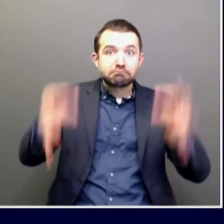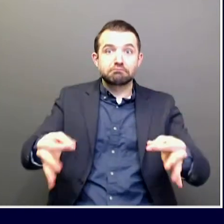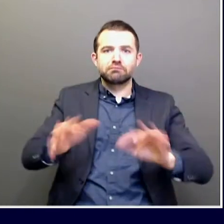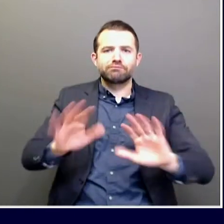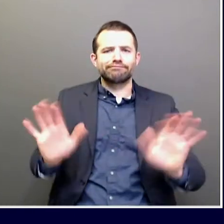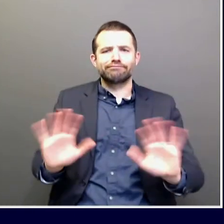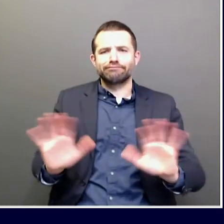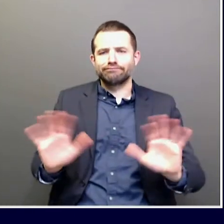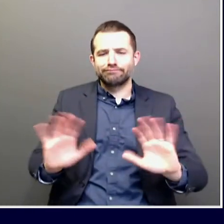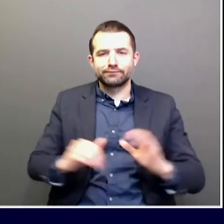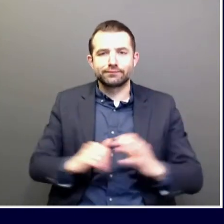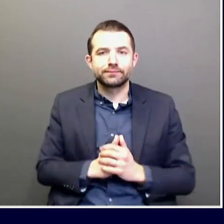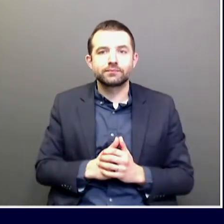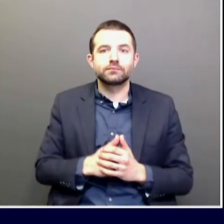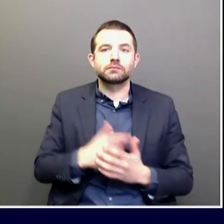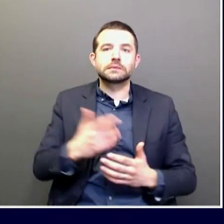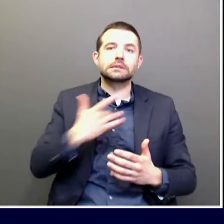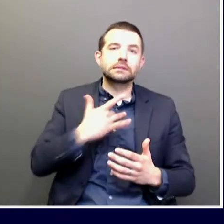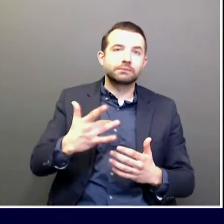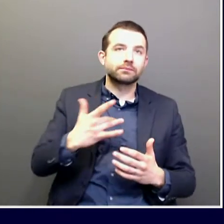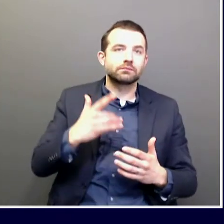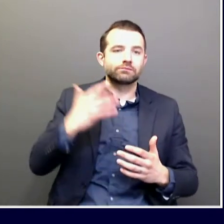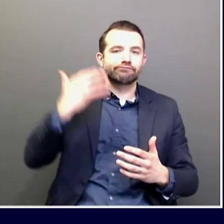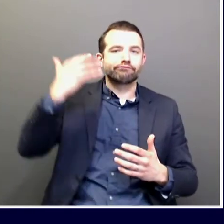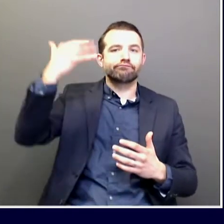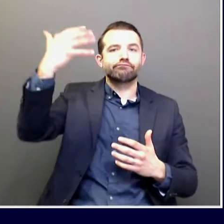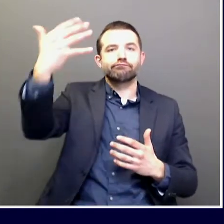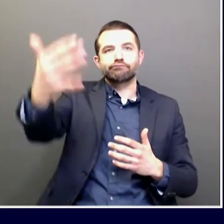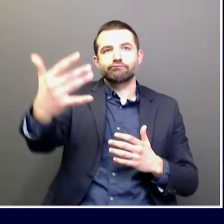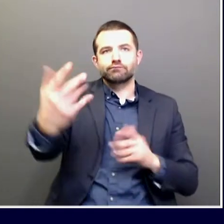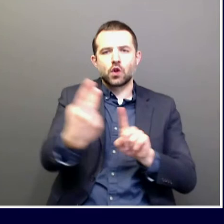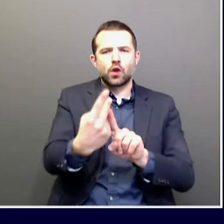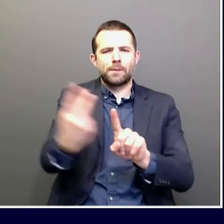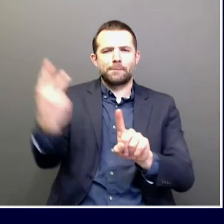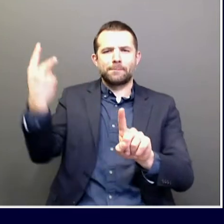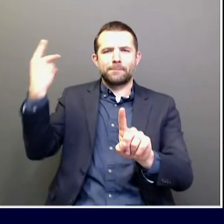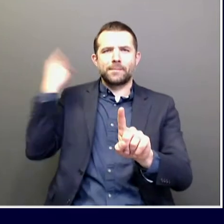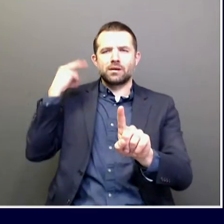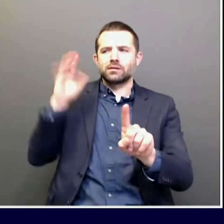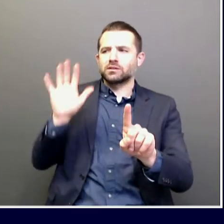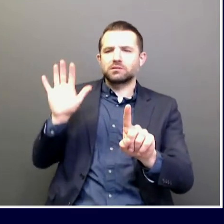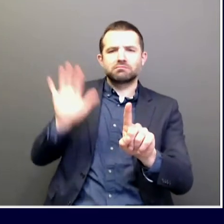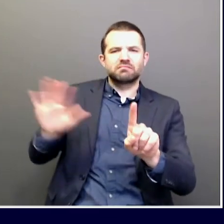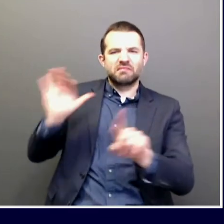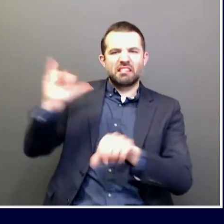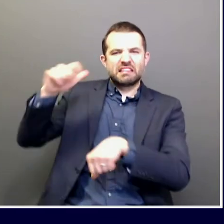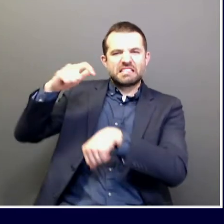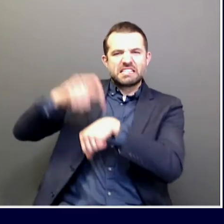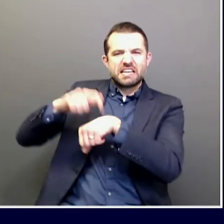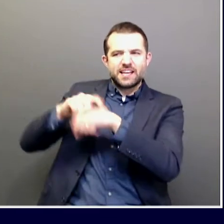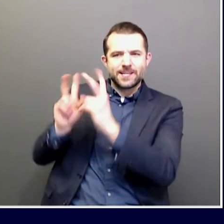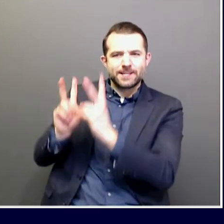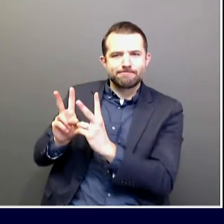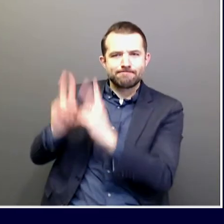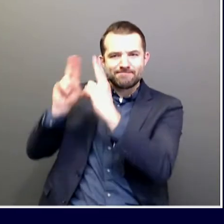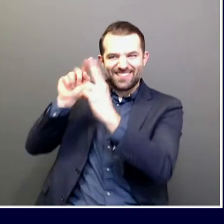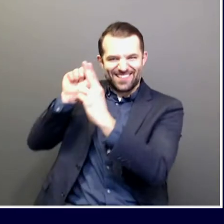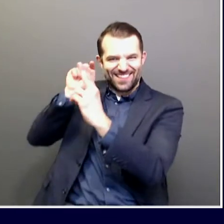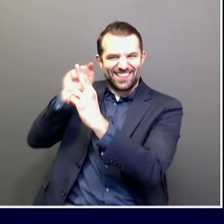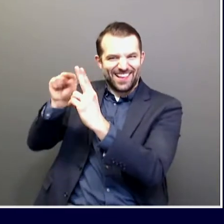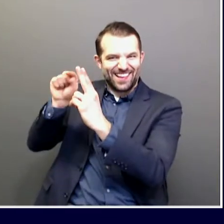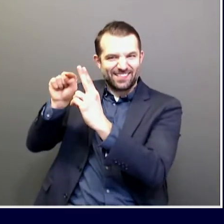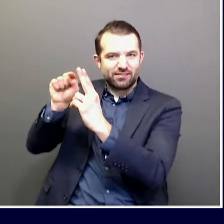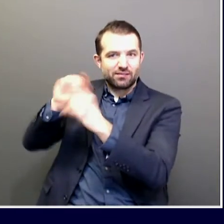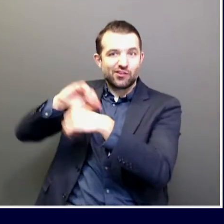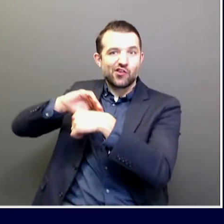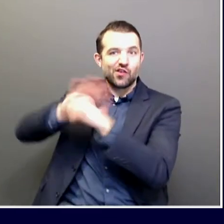that when they look at, say, the 1918 flu or the cholera outbreak in London in the last century, or 2 centuries ago. So